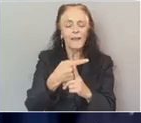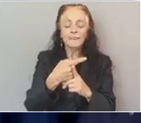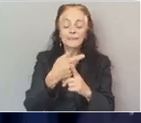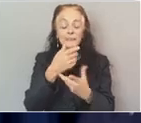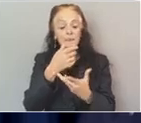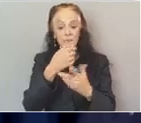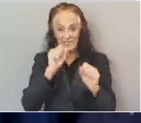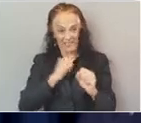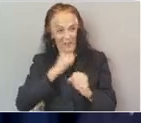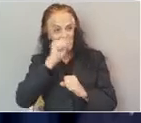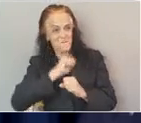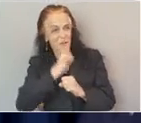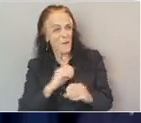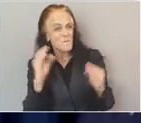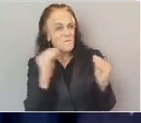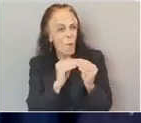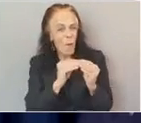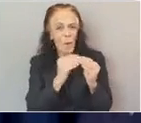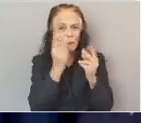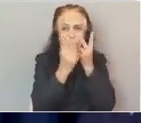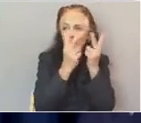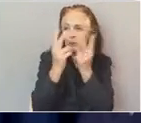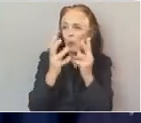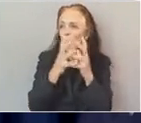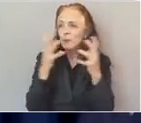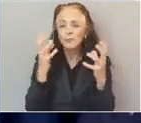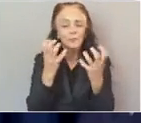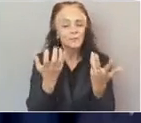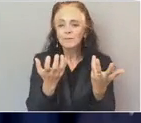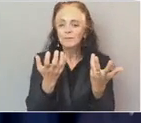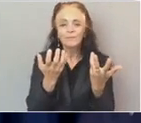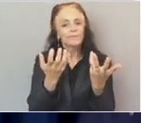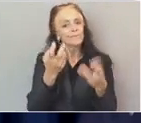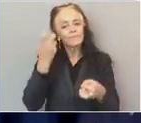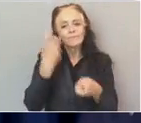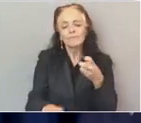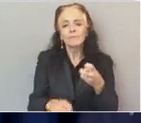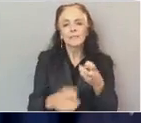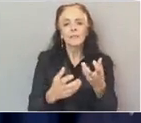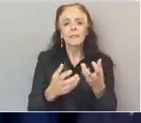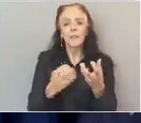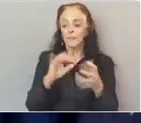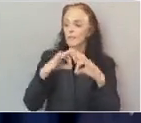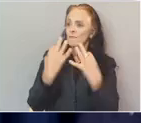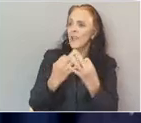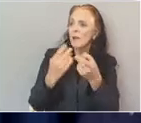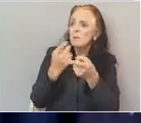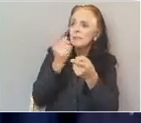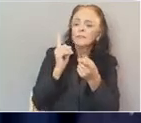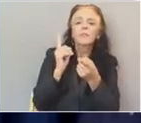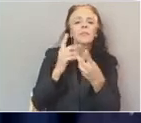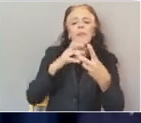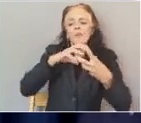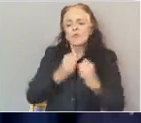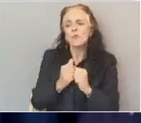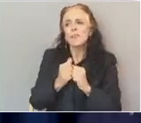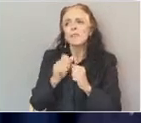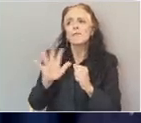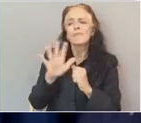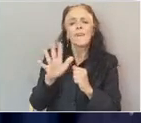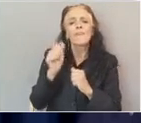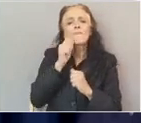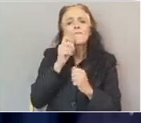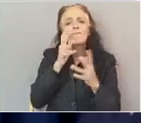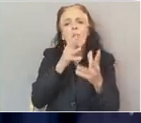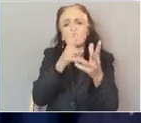bear to witness. The family grieving the loss of their grandmother, who's been in a nursing